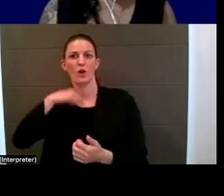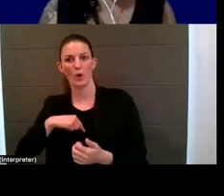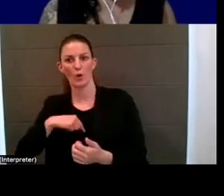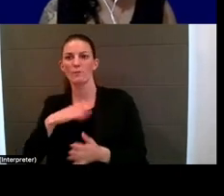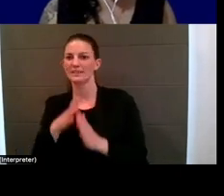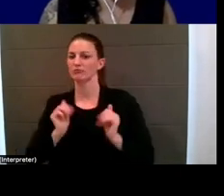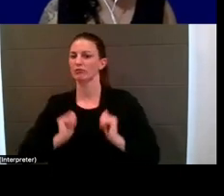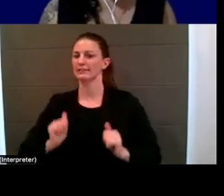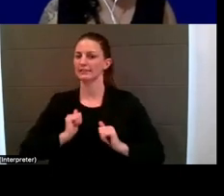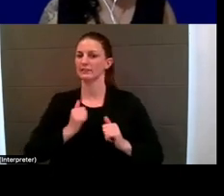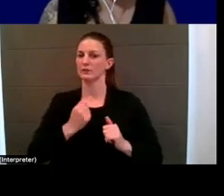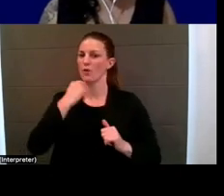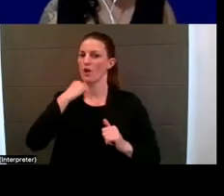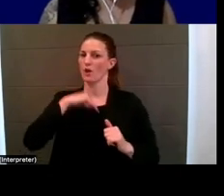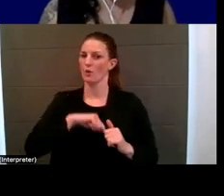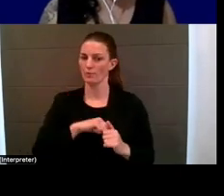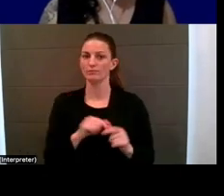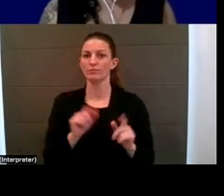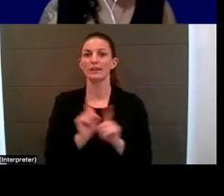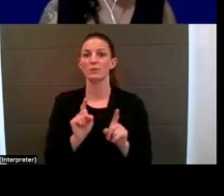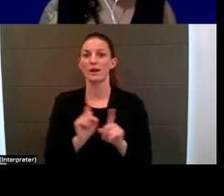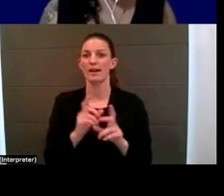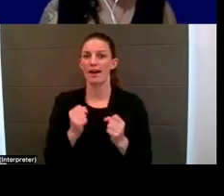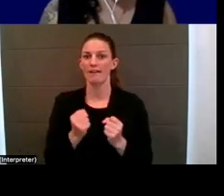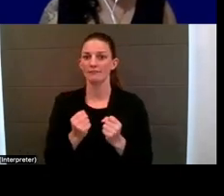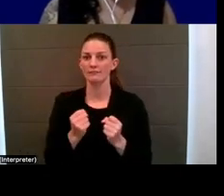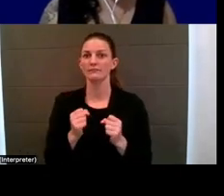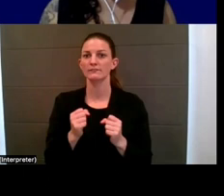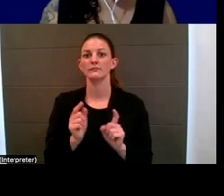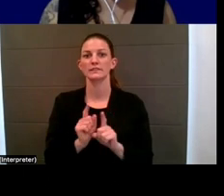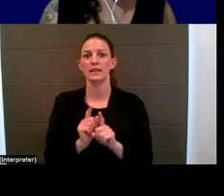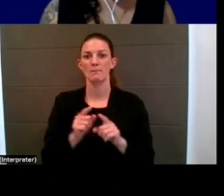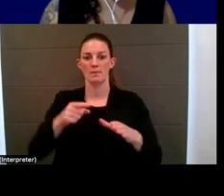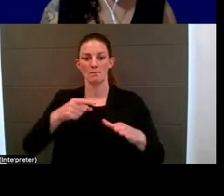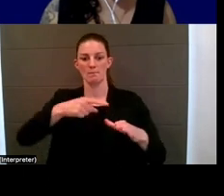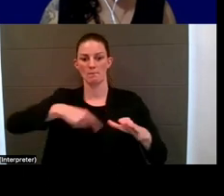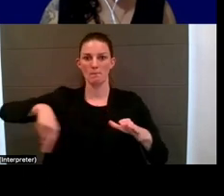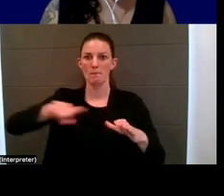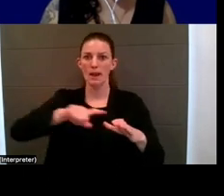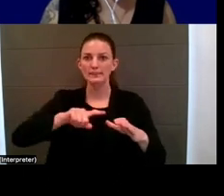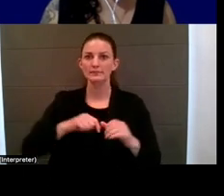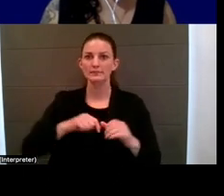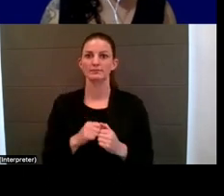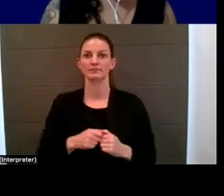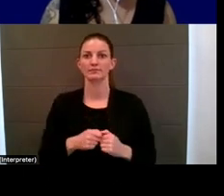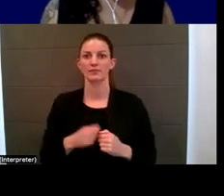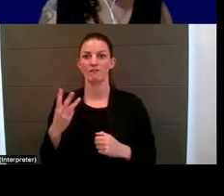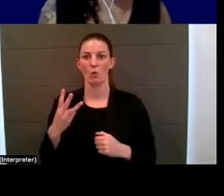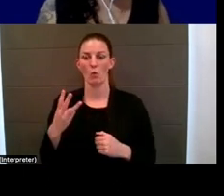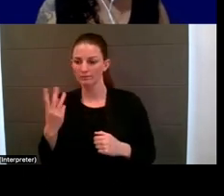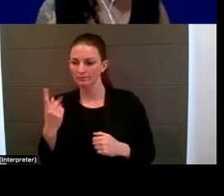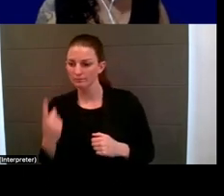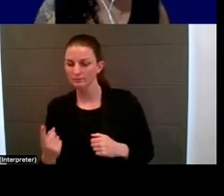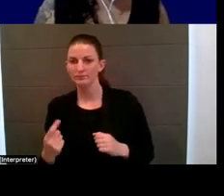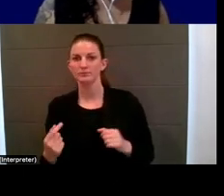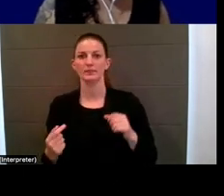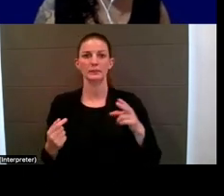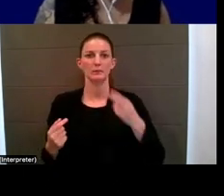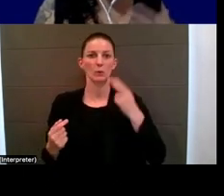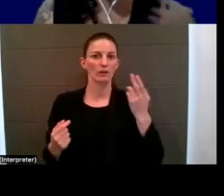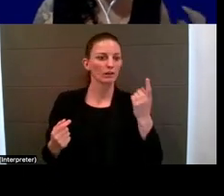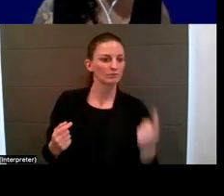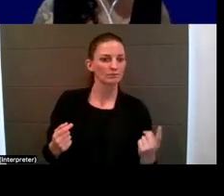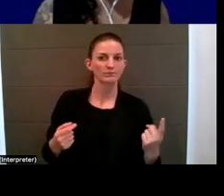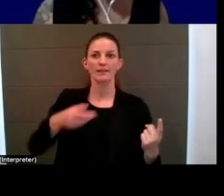there's also markers on that feeding mat that show where the plate, the spoon, the fork, and the cup go. And this one has some language,